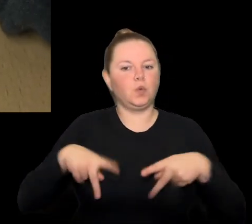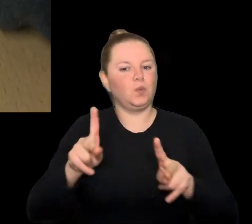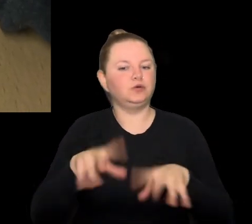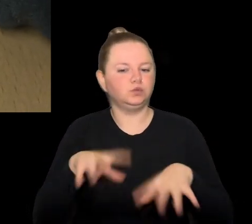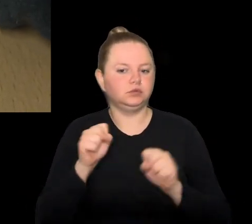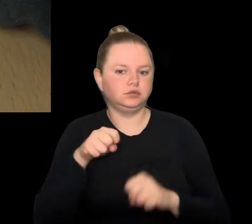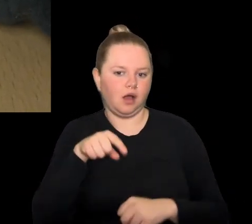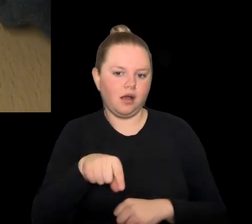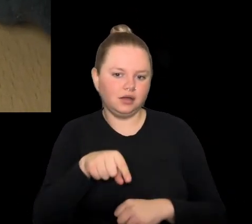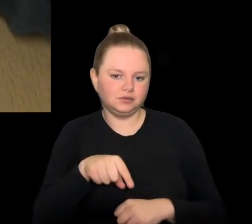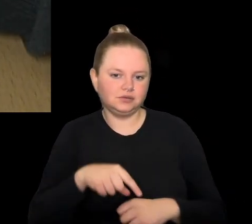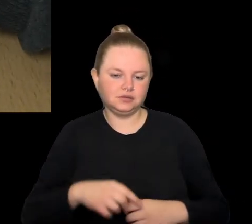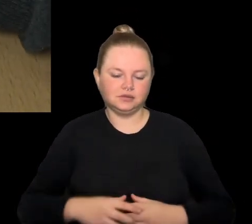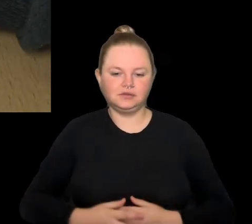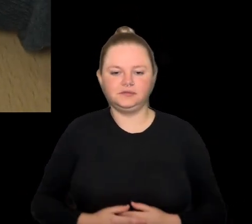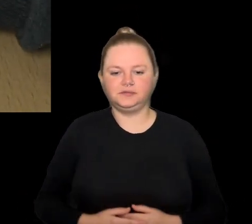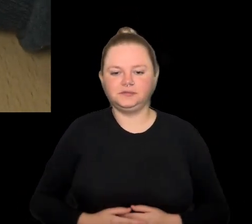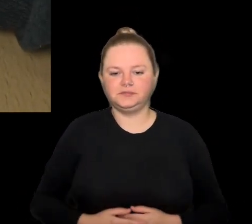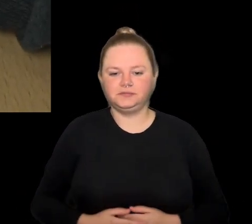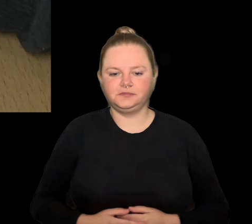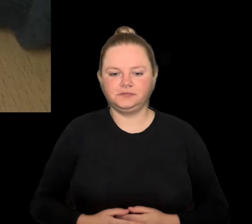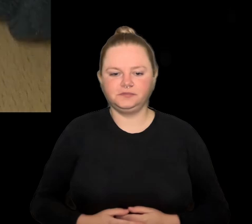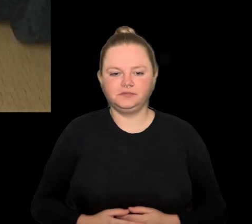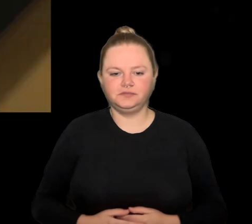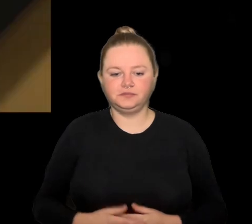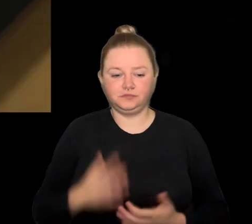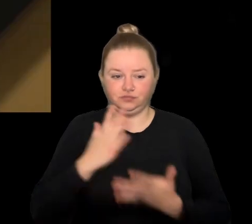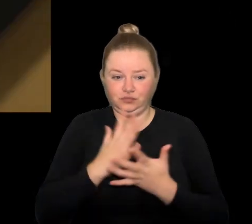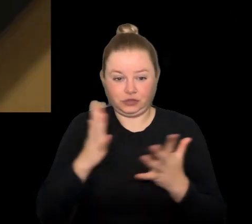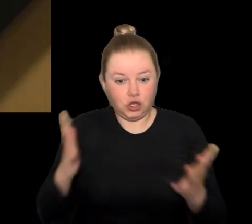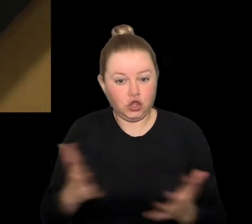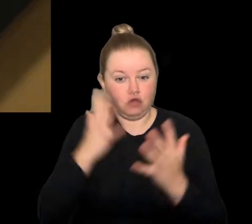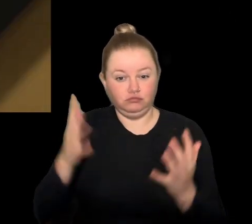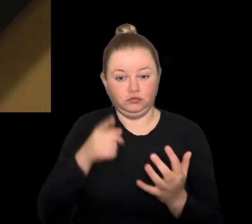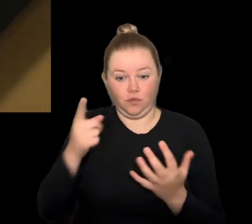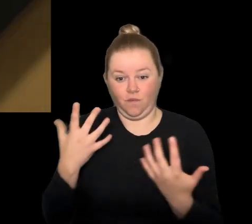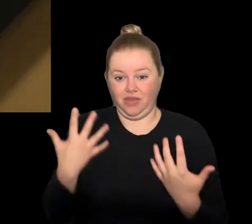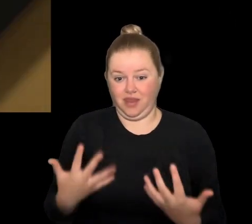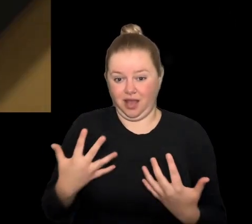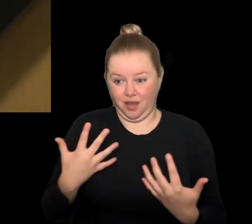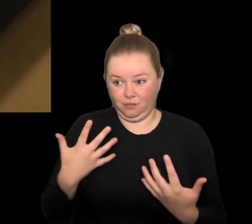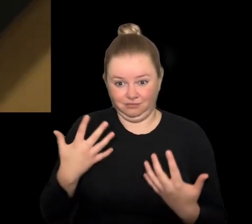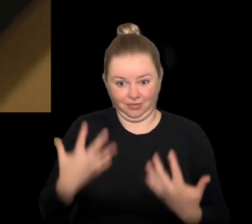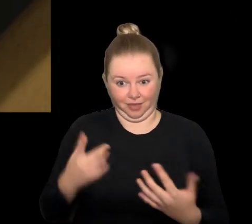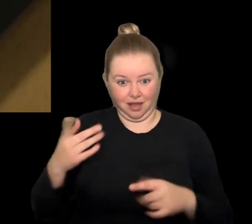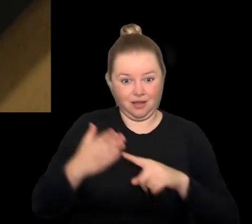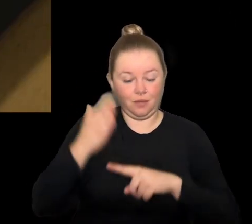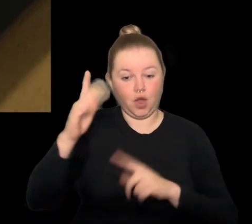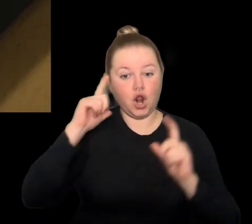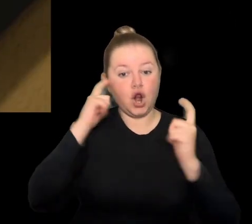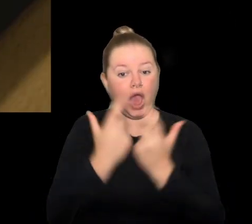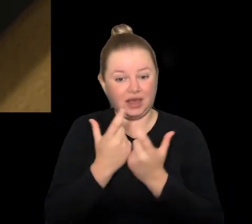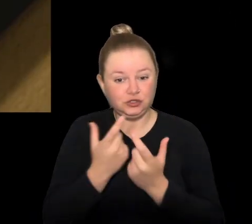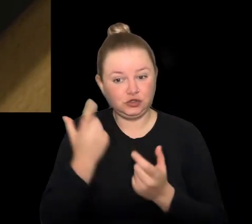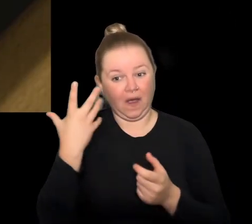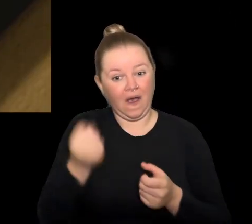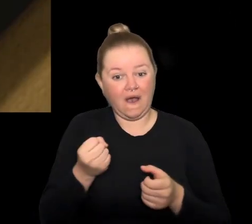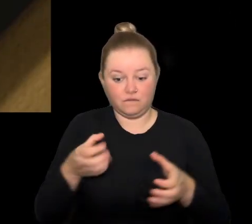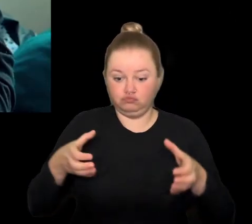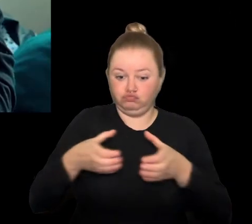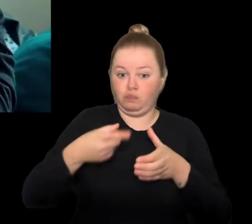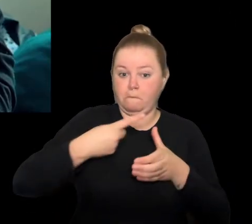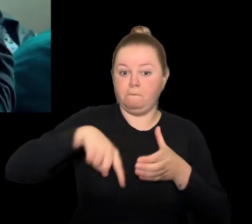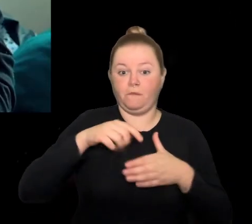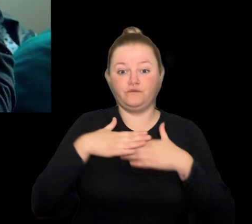I think that's the best way to start. It's encouraging now to the extent where she's now at college and she's got quite